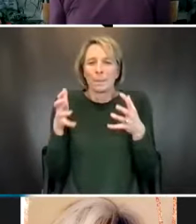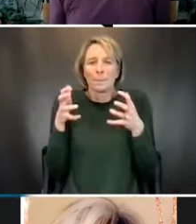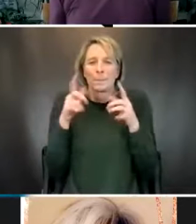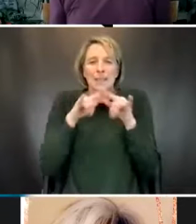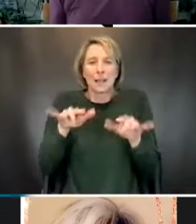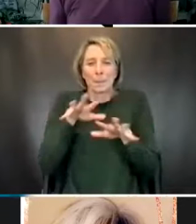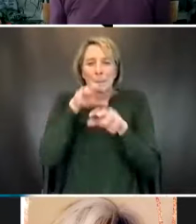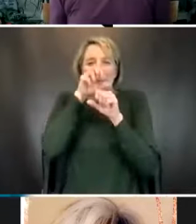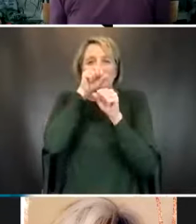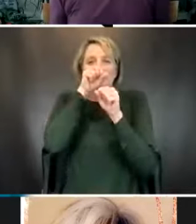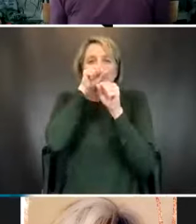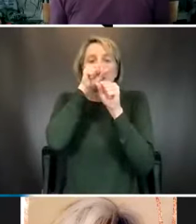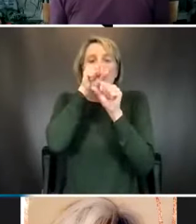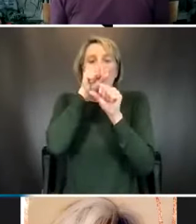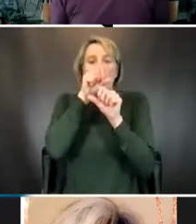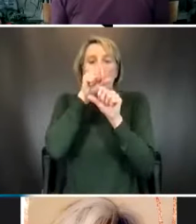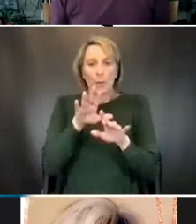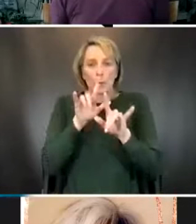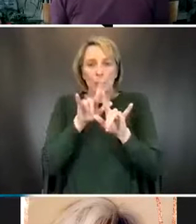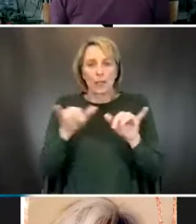then exhale it out.